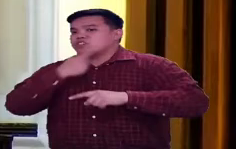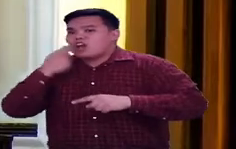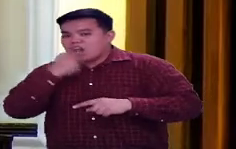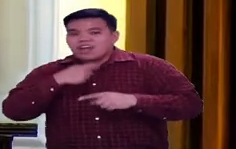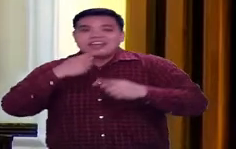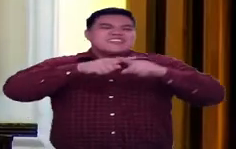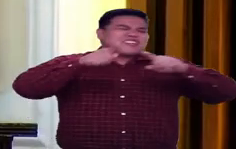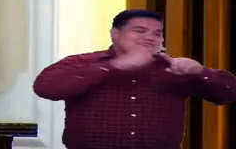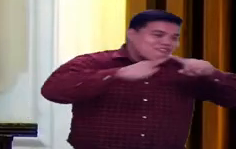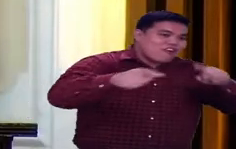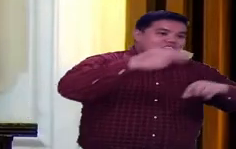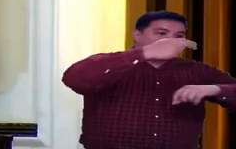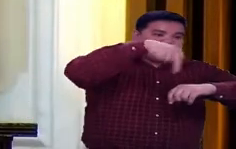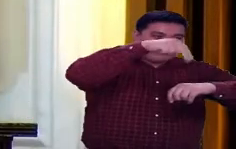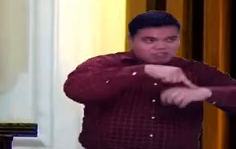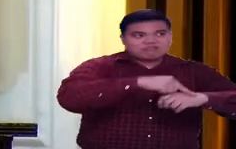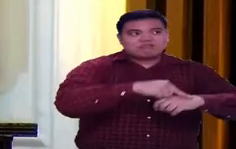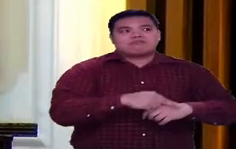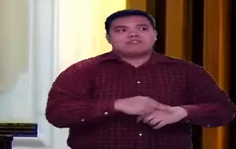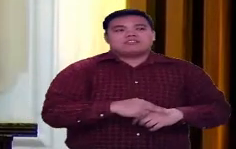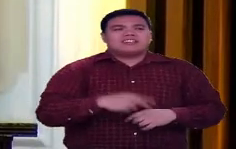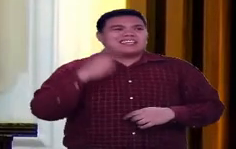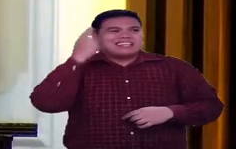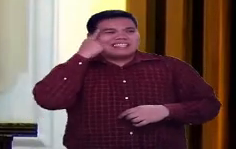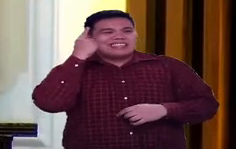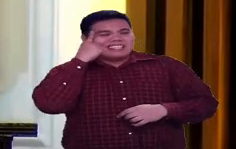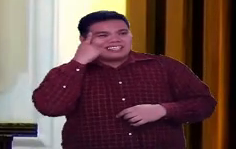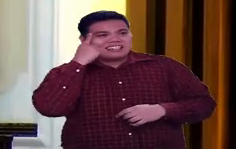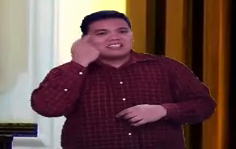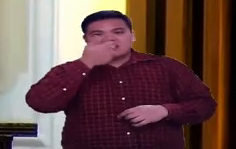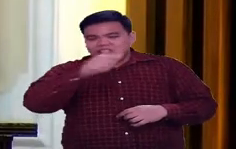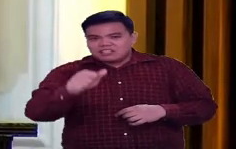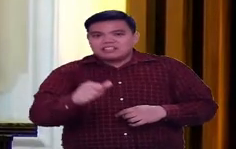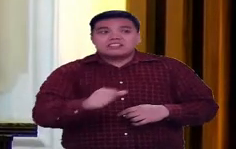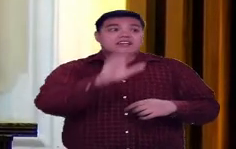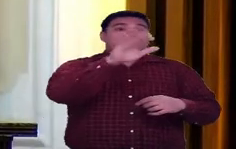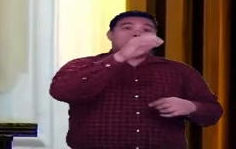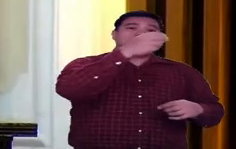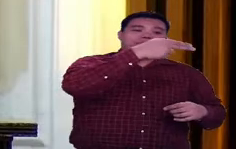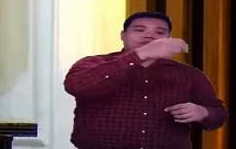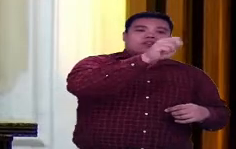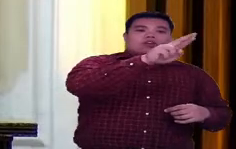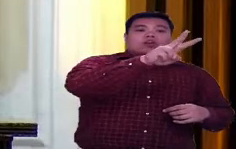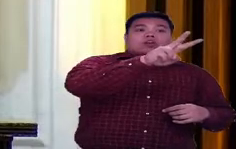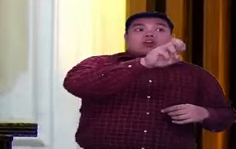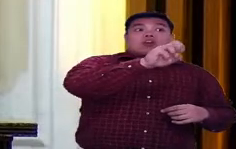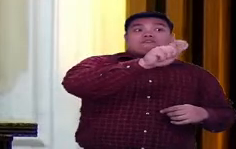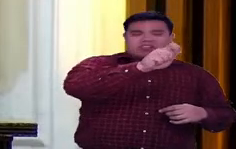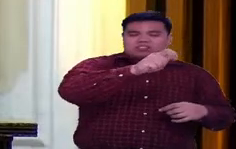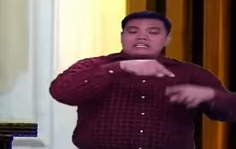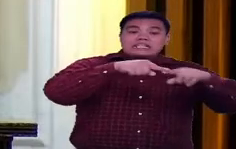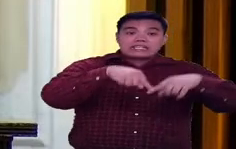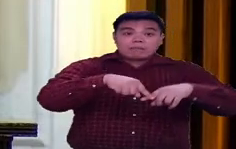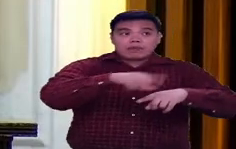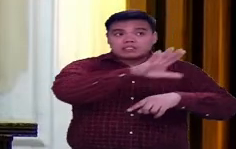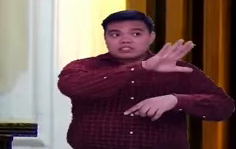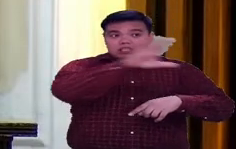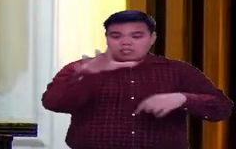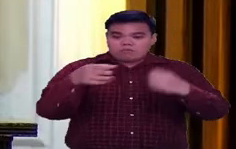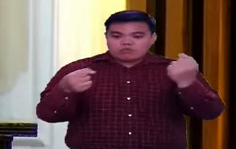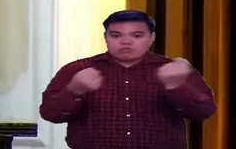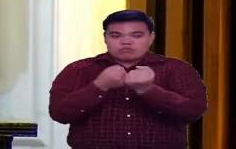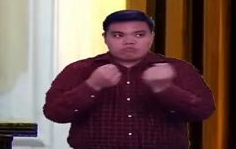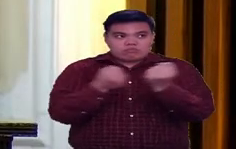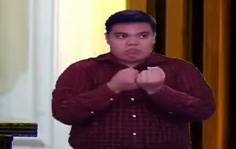nation. Any way that you think about it, the harvest depends on the